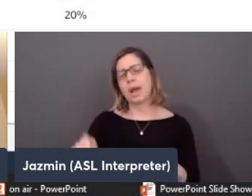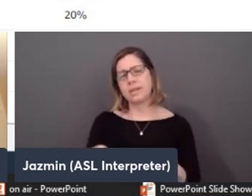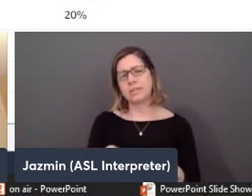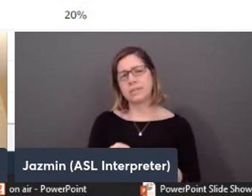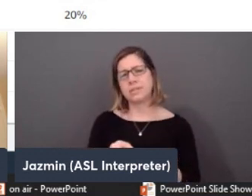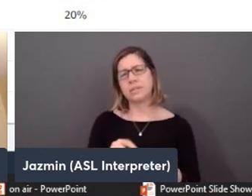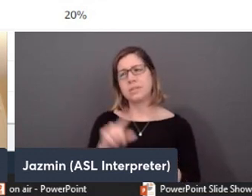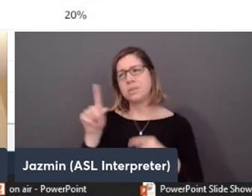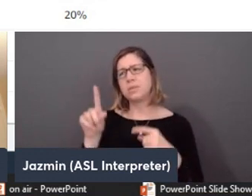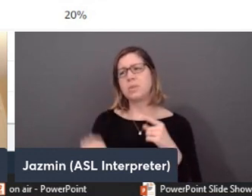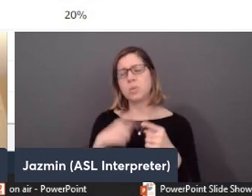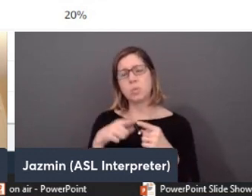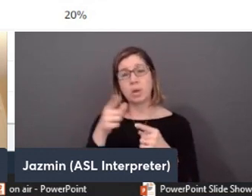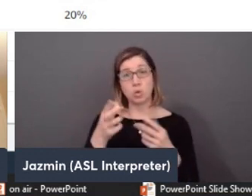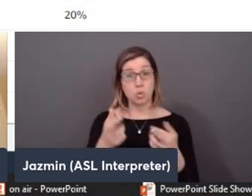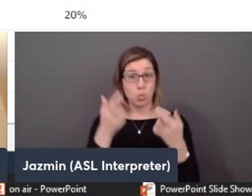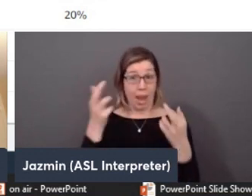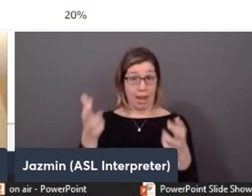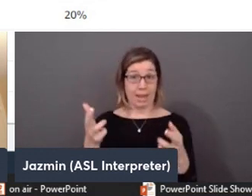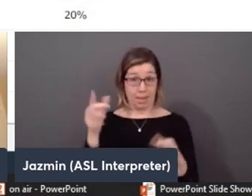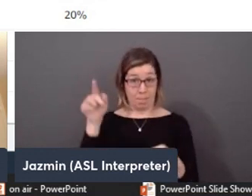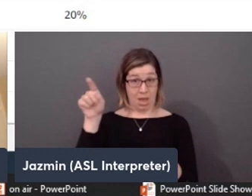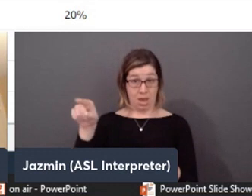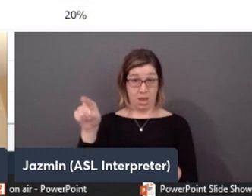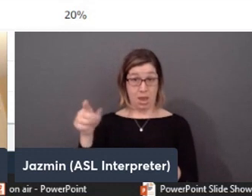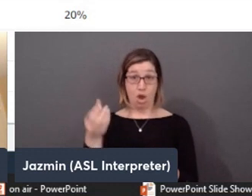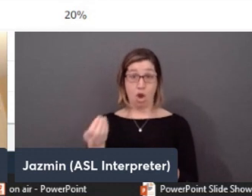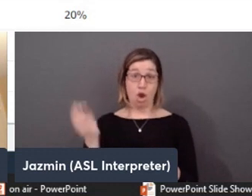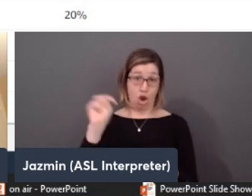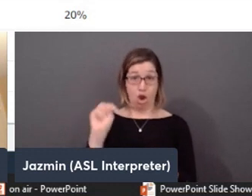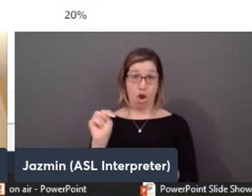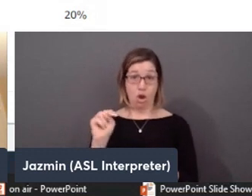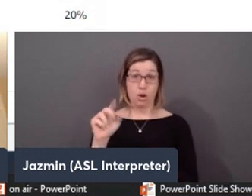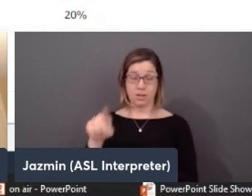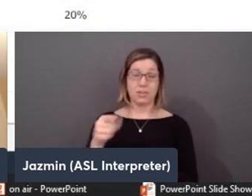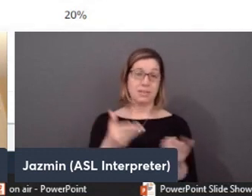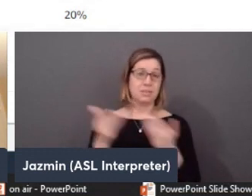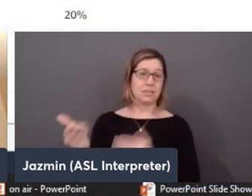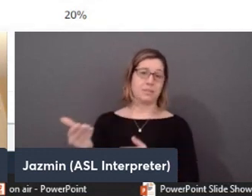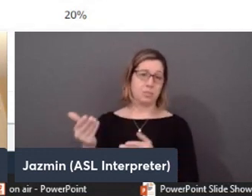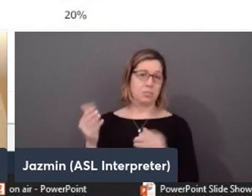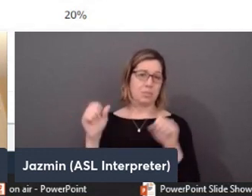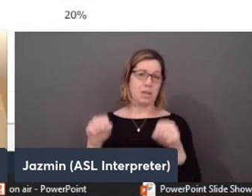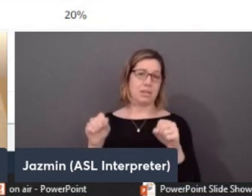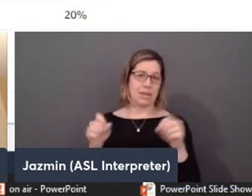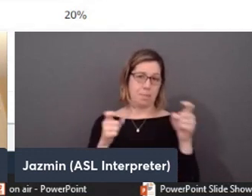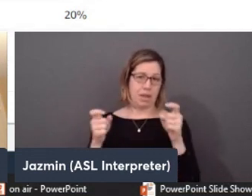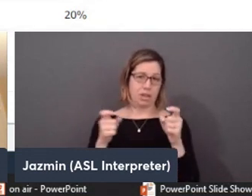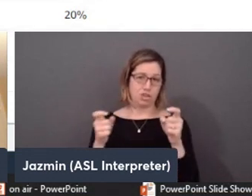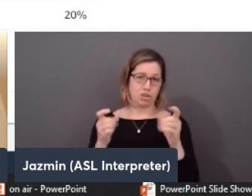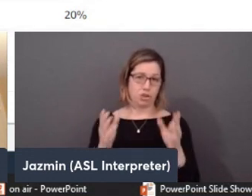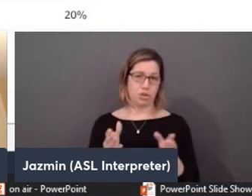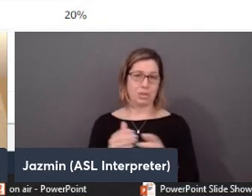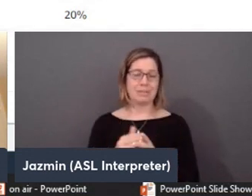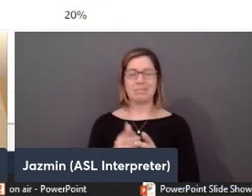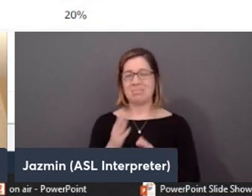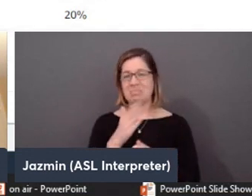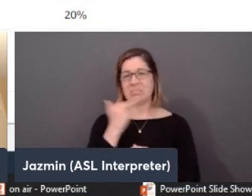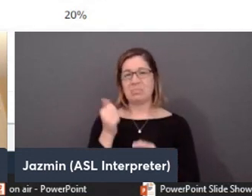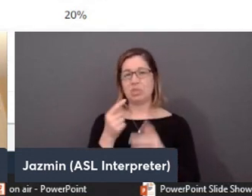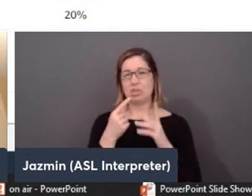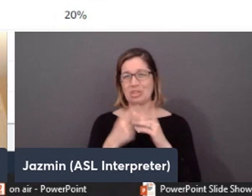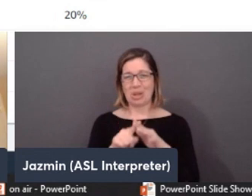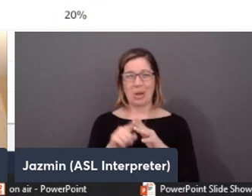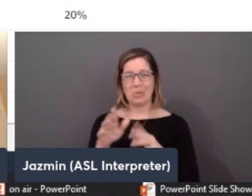when do you recommend turning on, this deliverability manager? It's always best to start off with your best foot